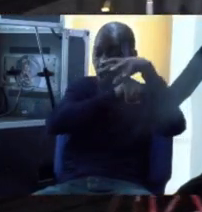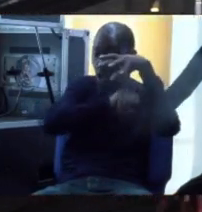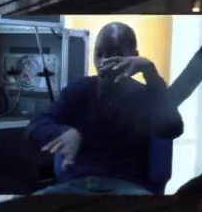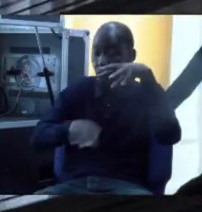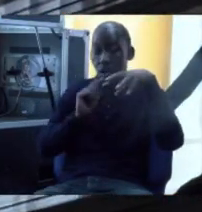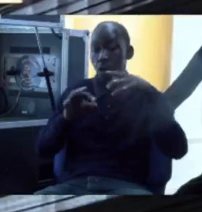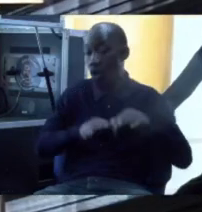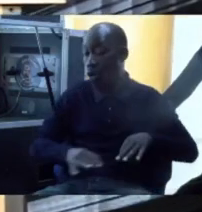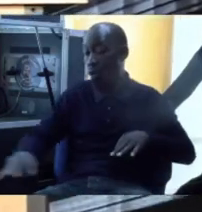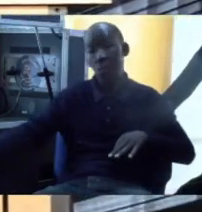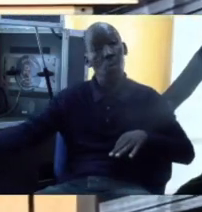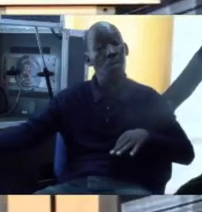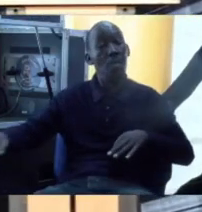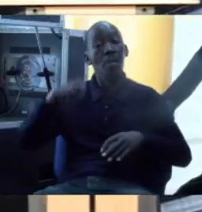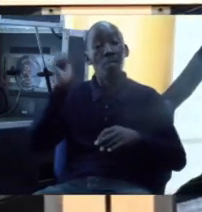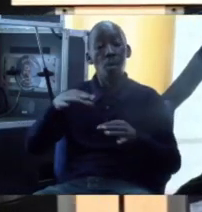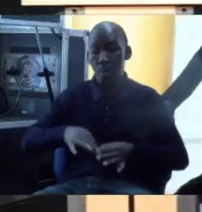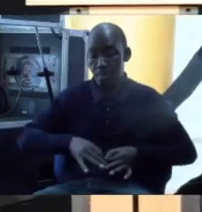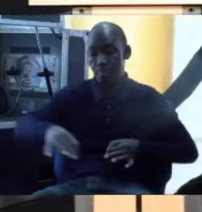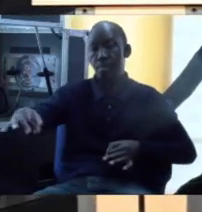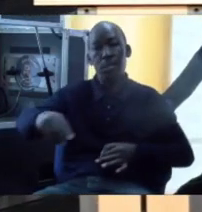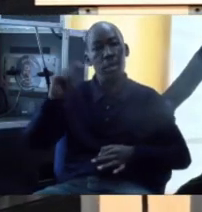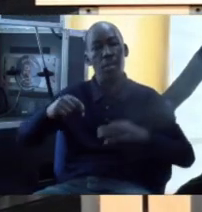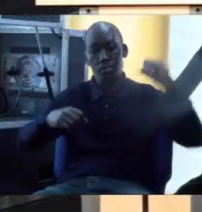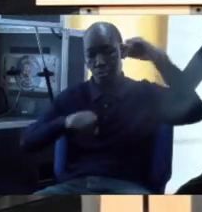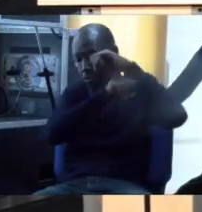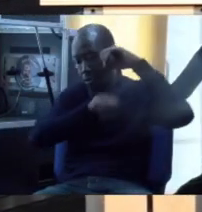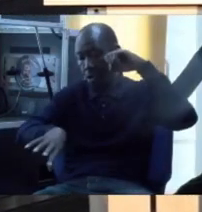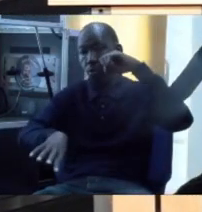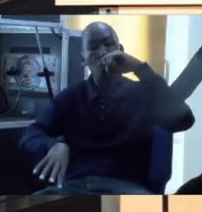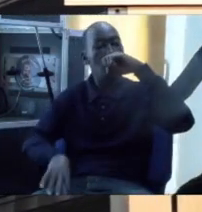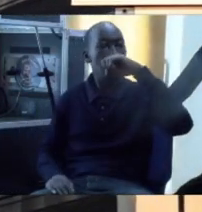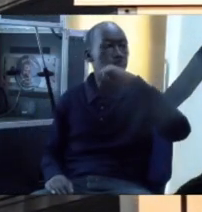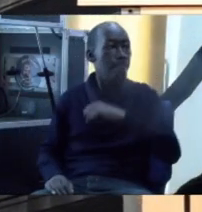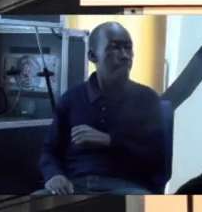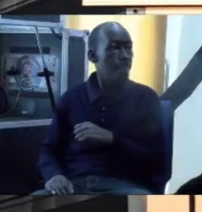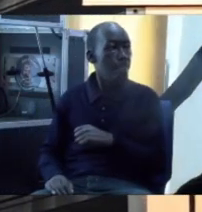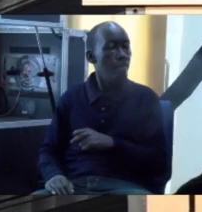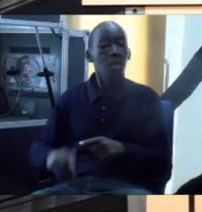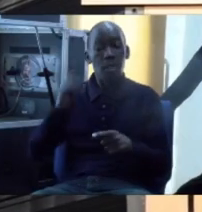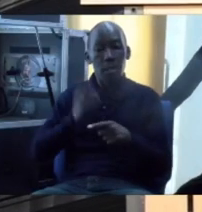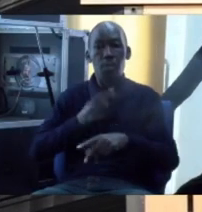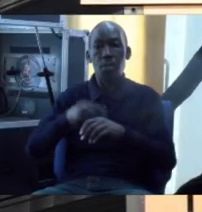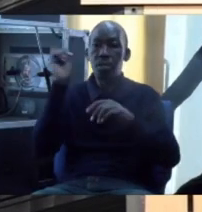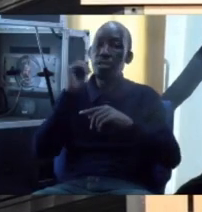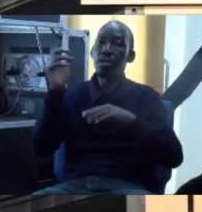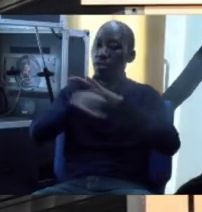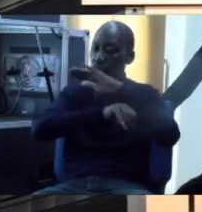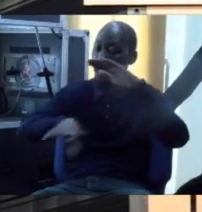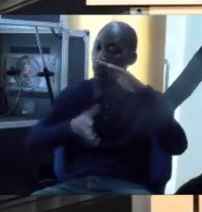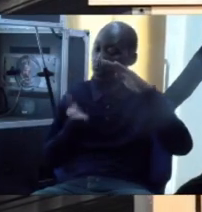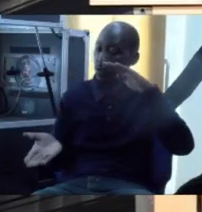kitakuwa kirefu. And they used to measure time by the shadow. Na walikuwa napima kivuli ama wakati na kivuli. So when they see the shadow is here, wakiona